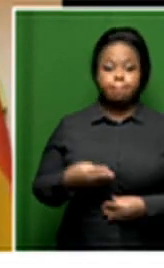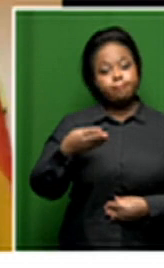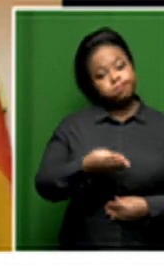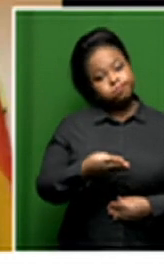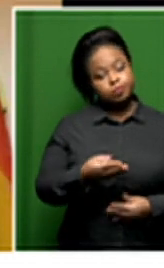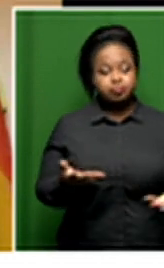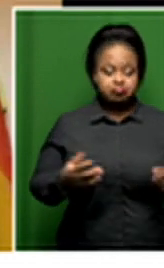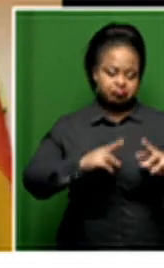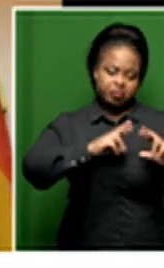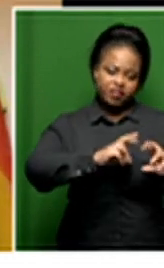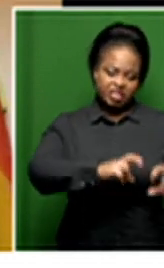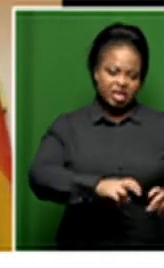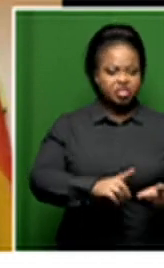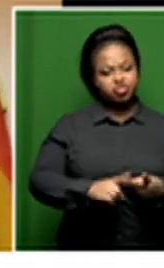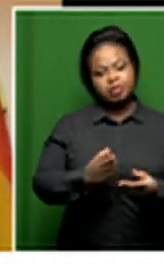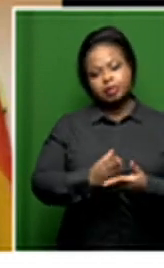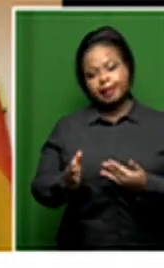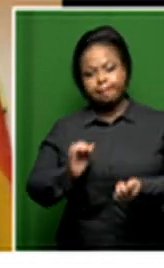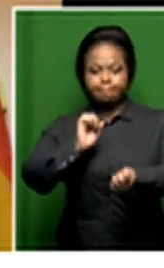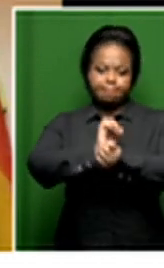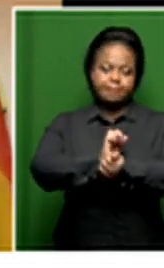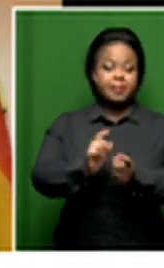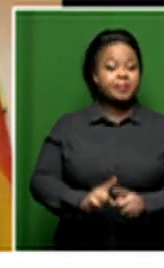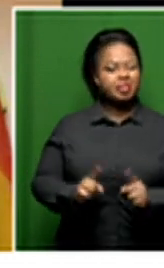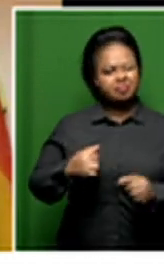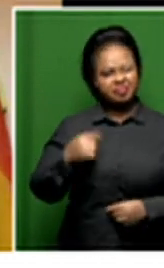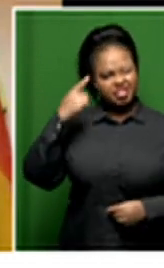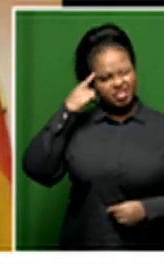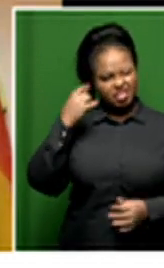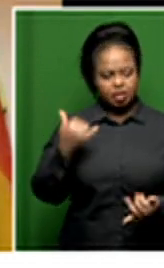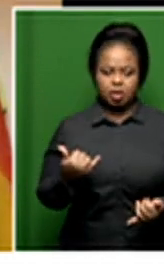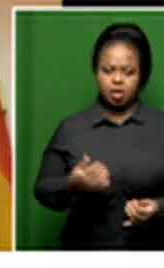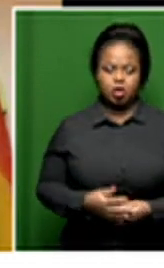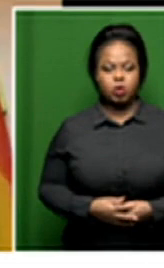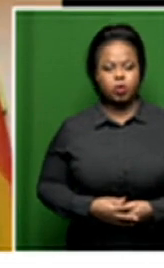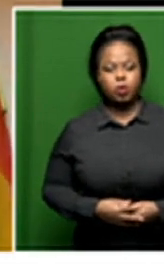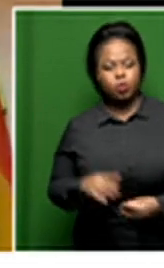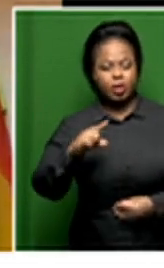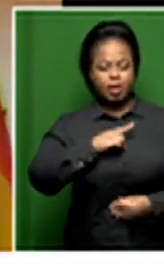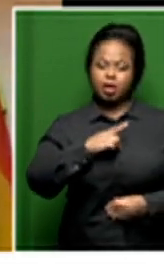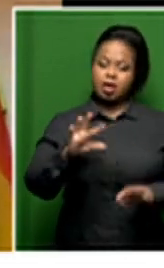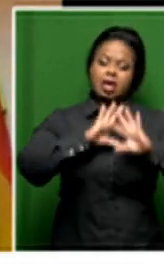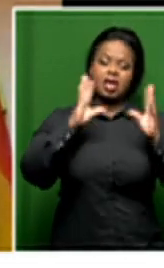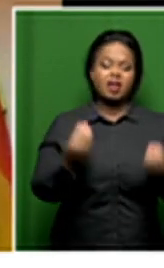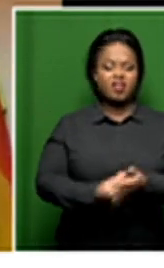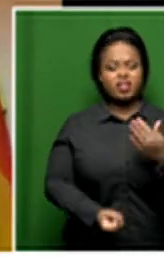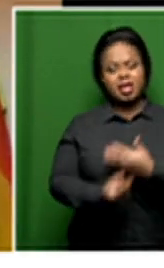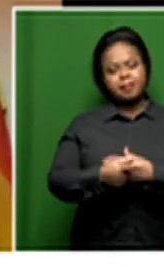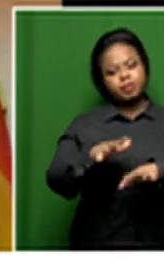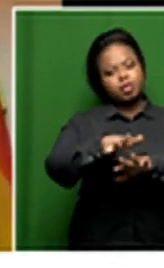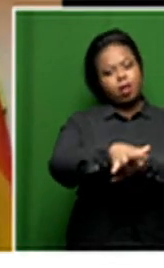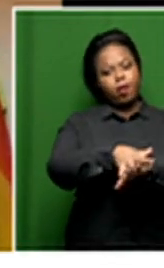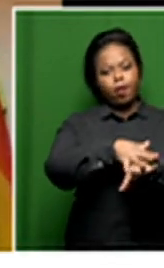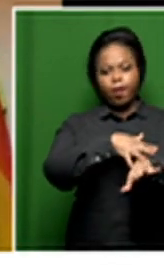of investigation arrests. However, I think, it's the slow pace of which we want